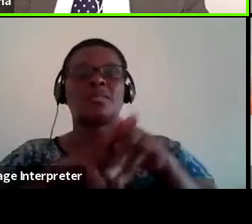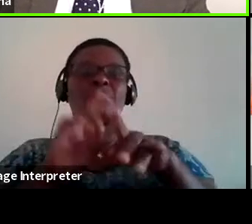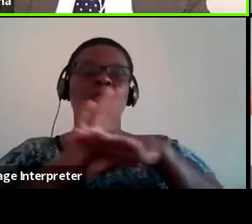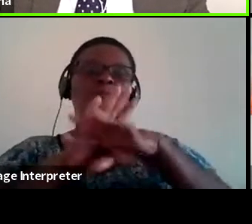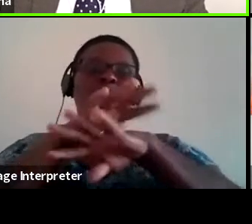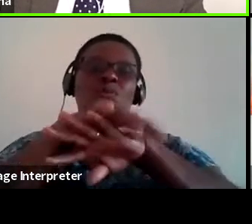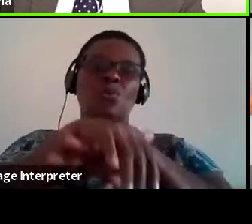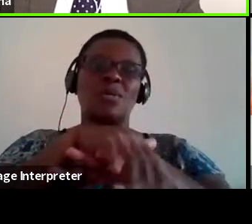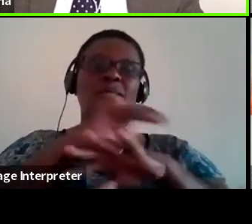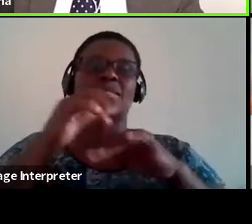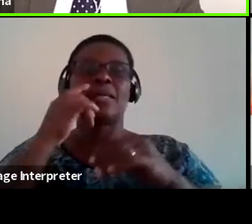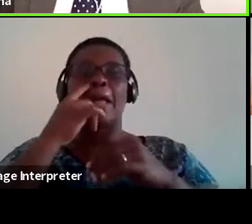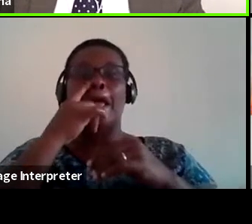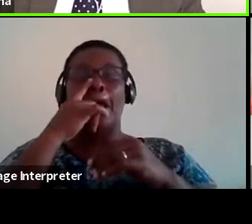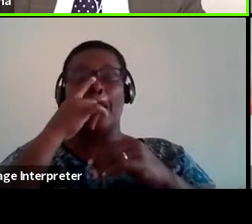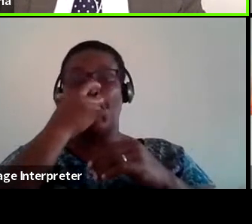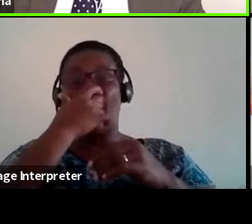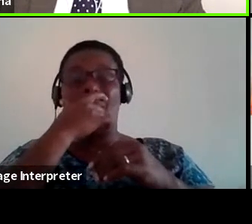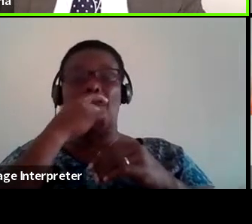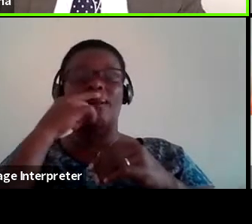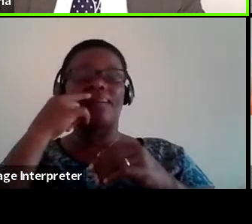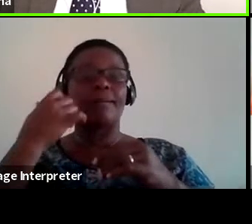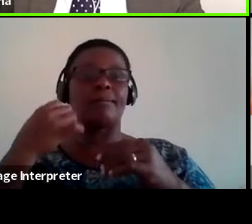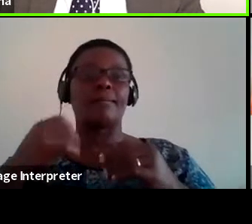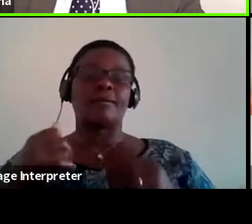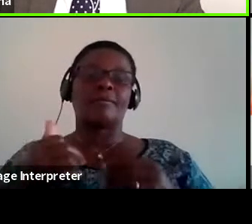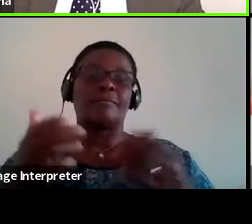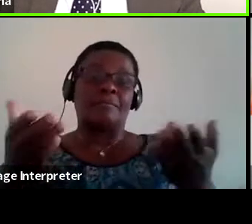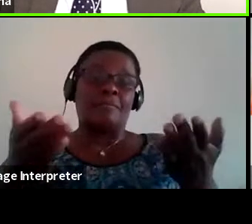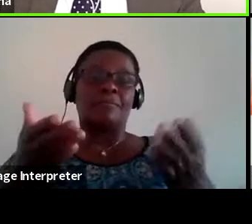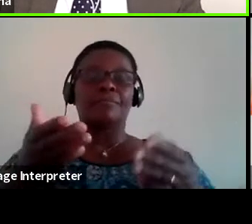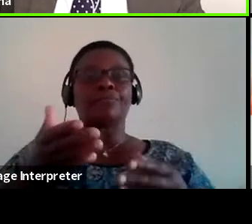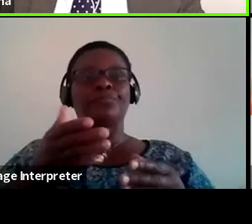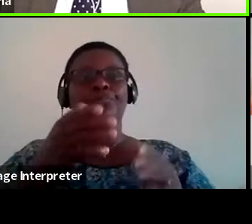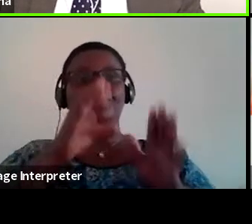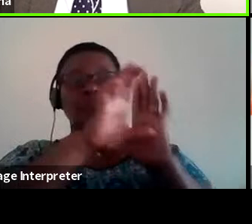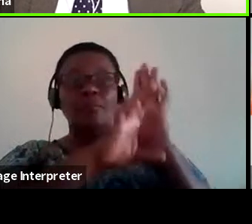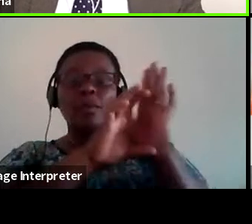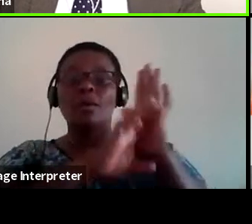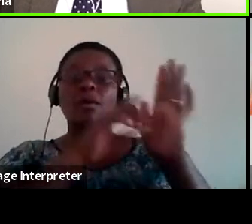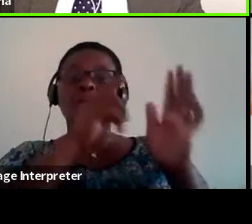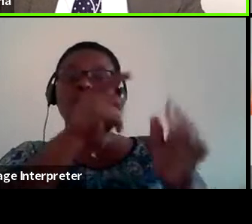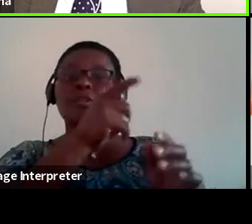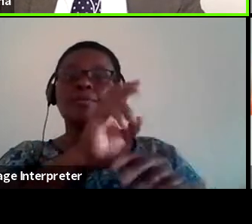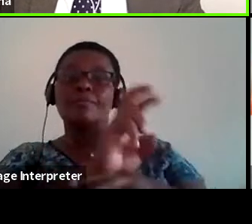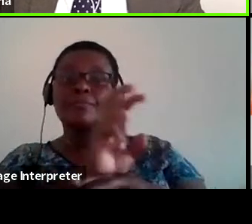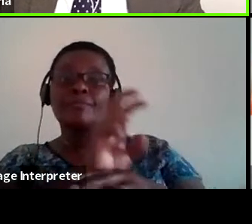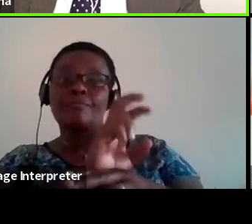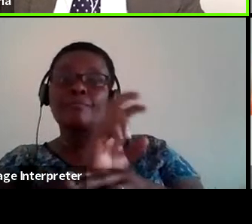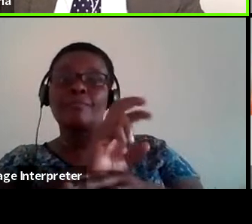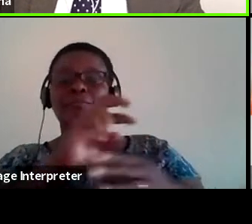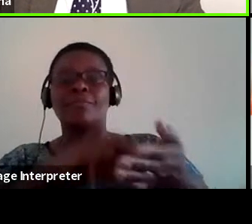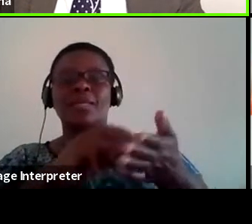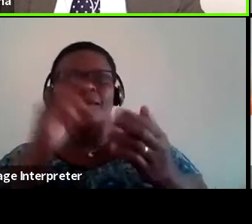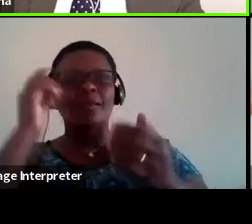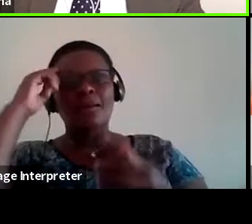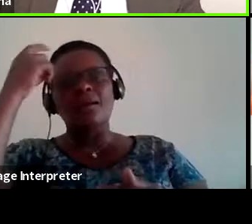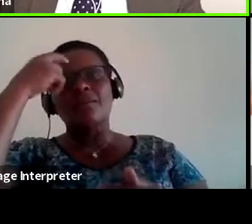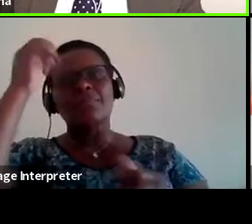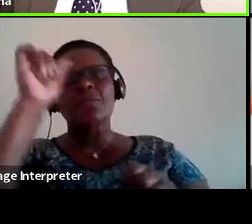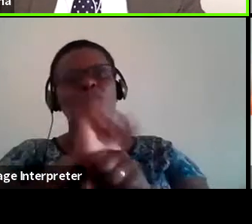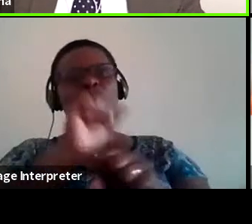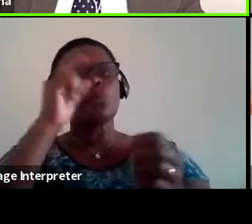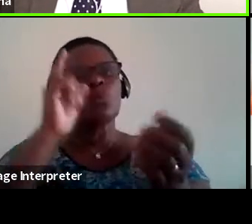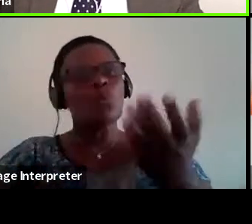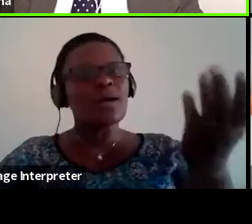Particularly state surveillance refers to measures taken by governments aimed at monitoring and surveilling the